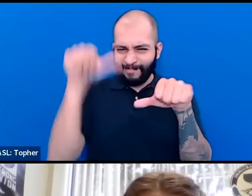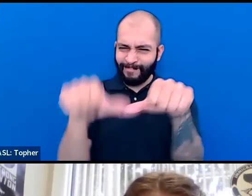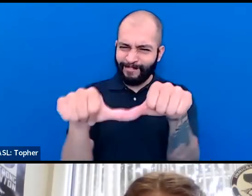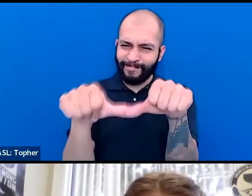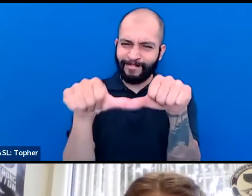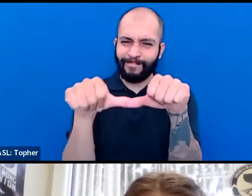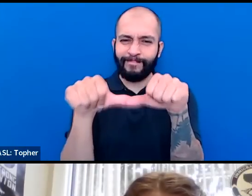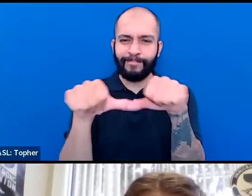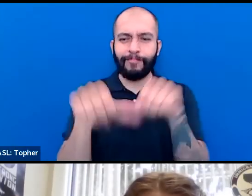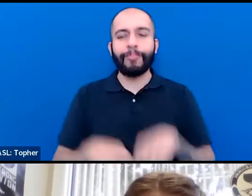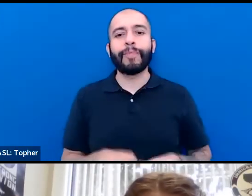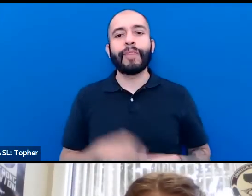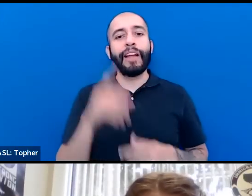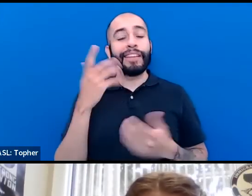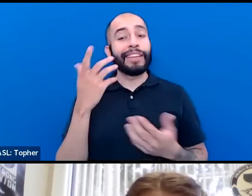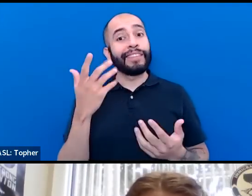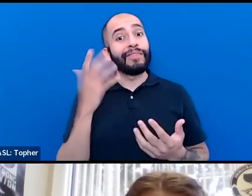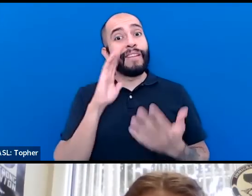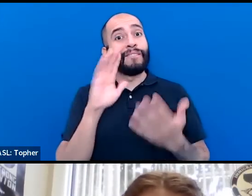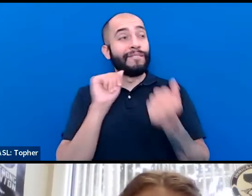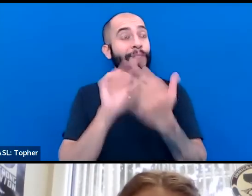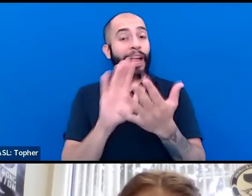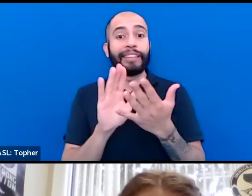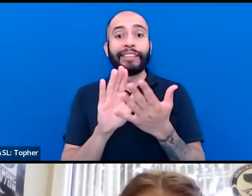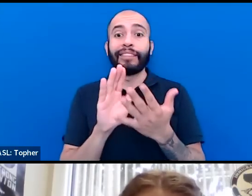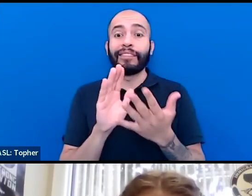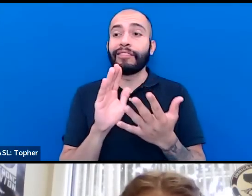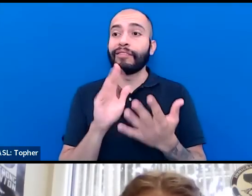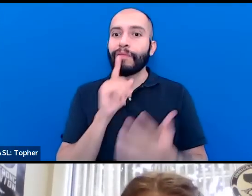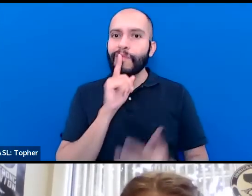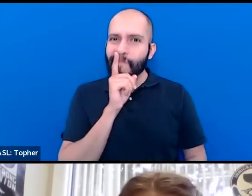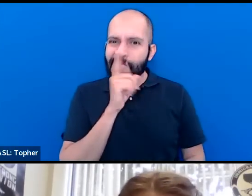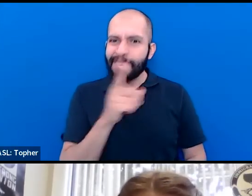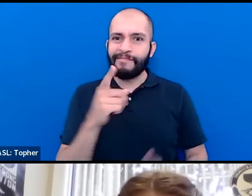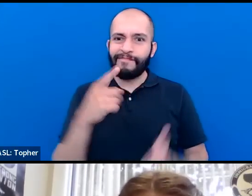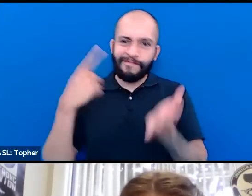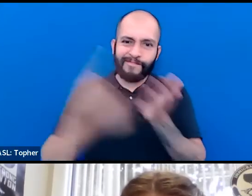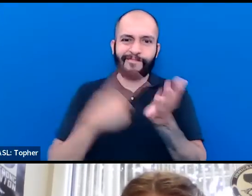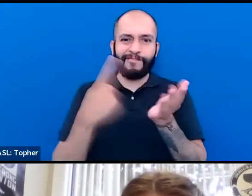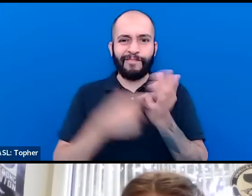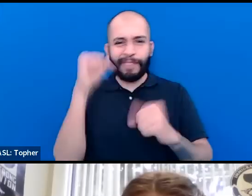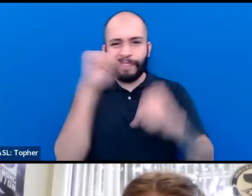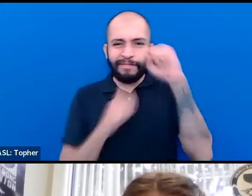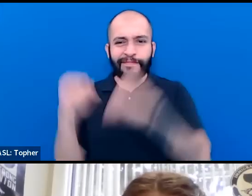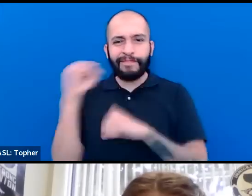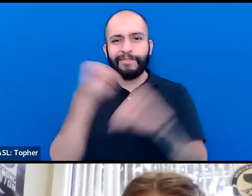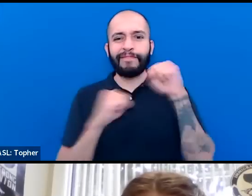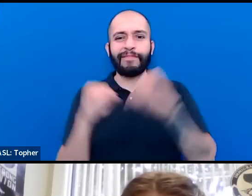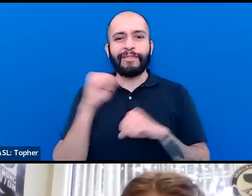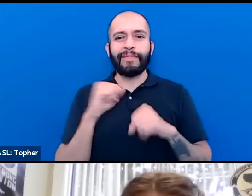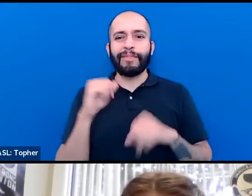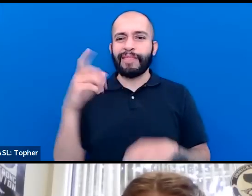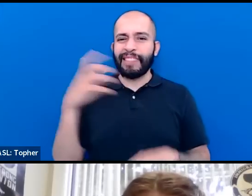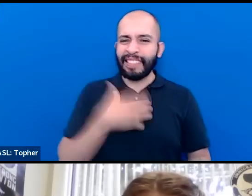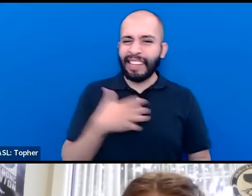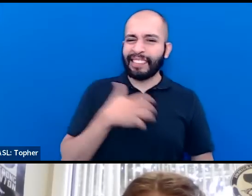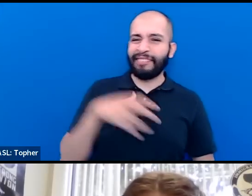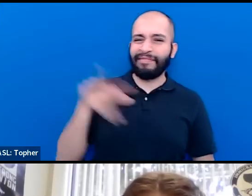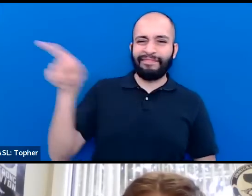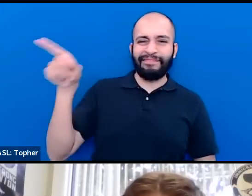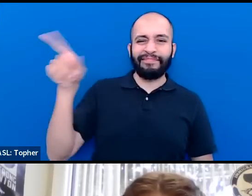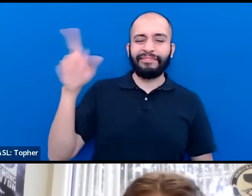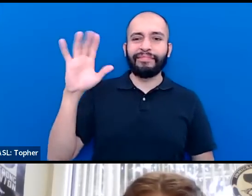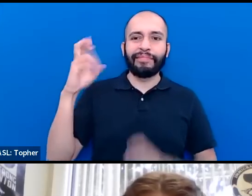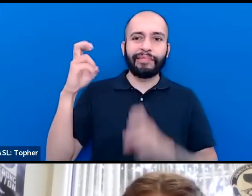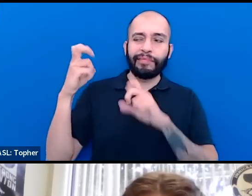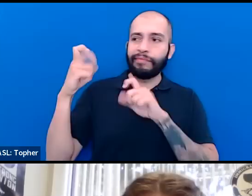disgusting tactics, from being demonized to being isolated to being drilled